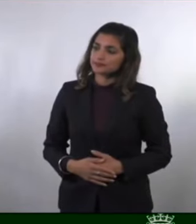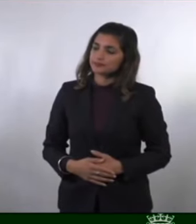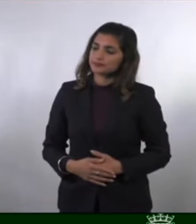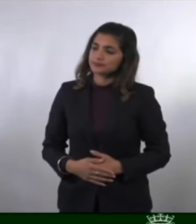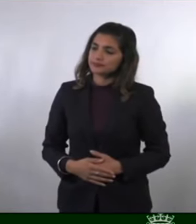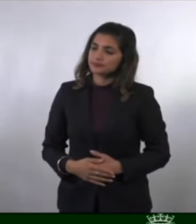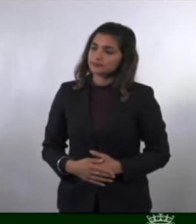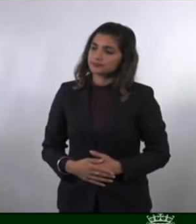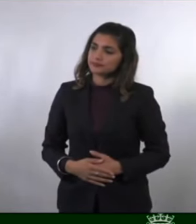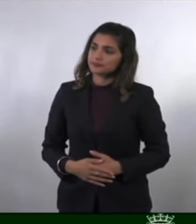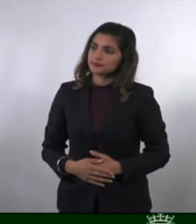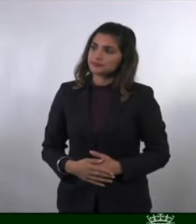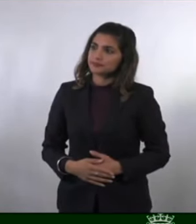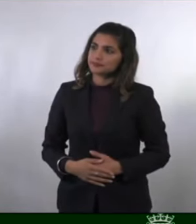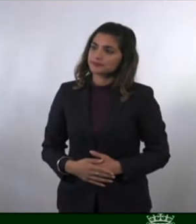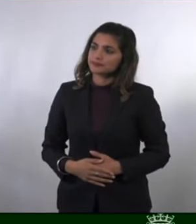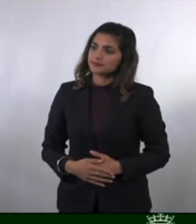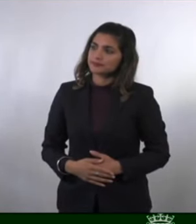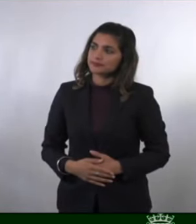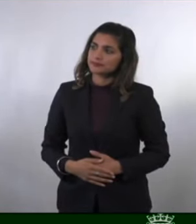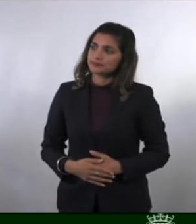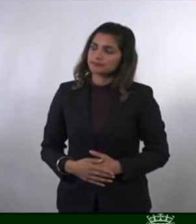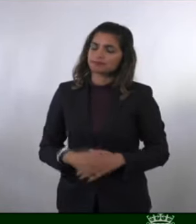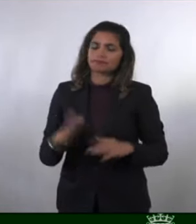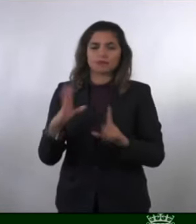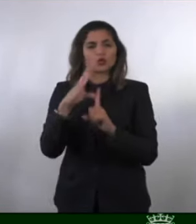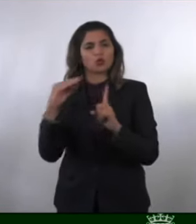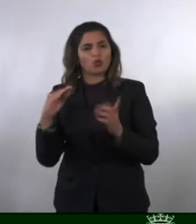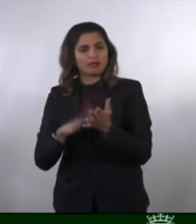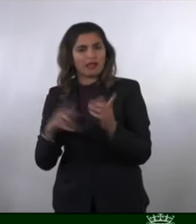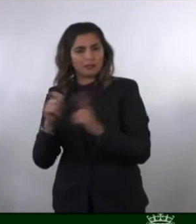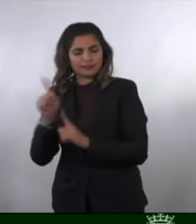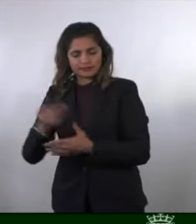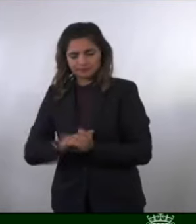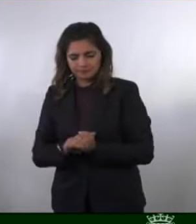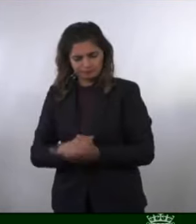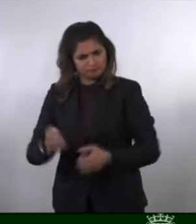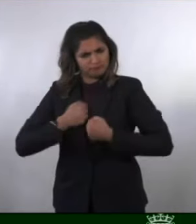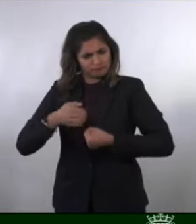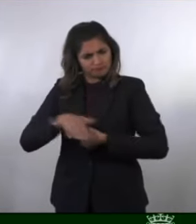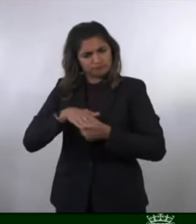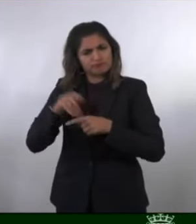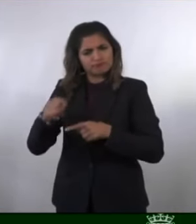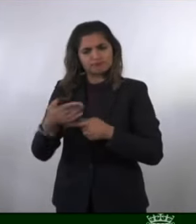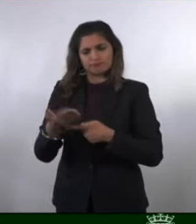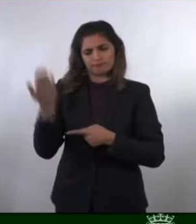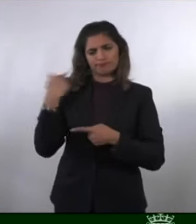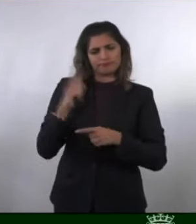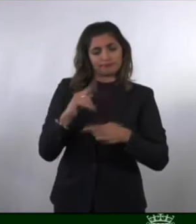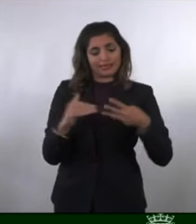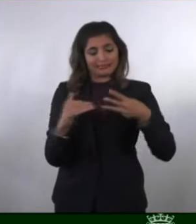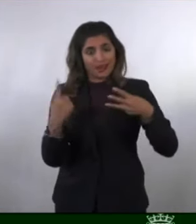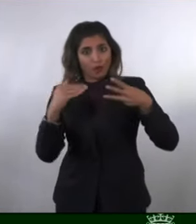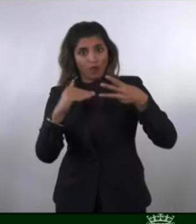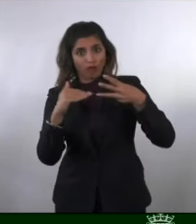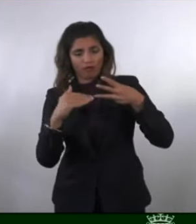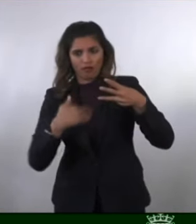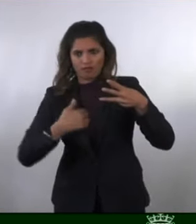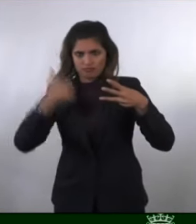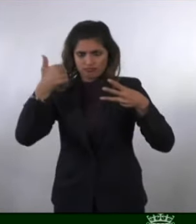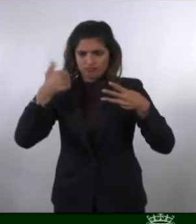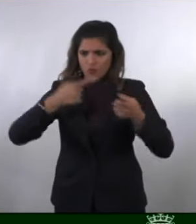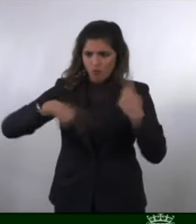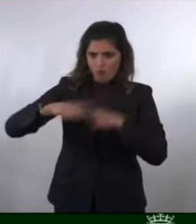Tier 1 prior to the second lockdown, and my constituents accepted the jump to national restrictions on the basis of protecting